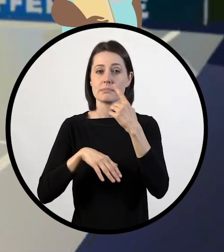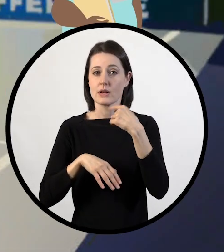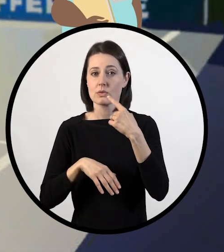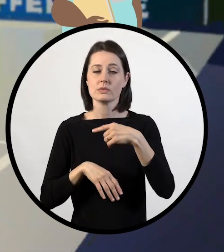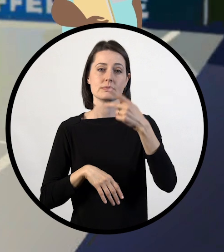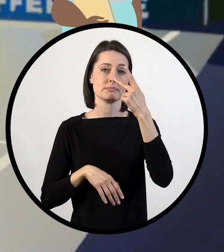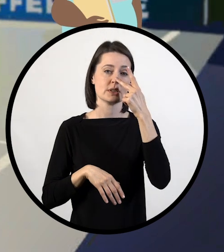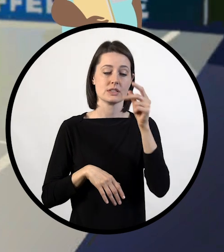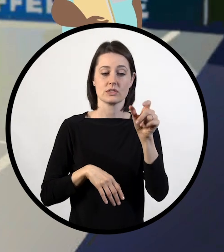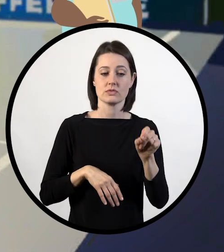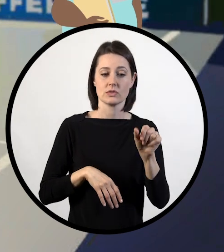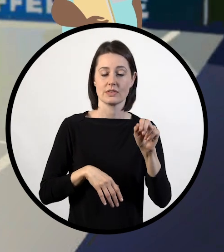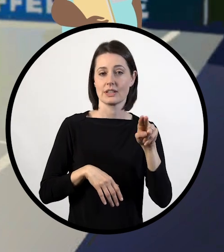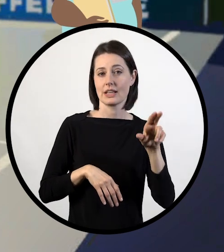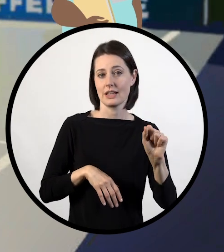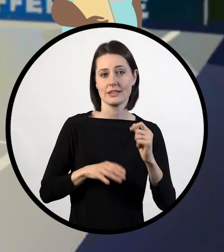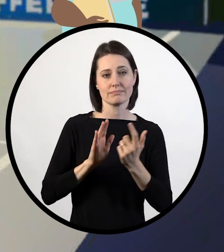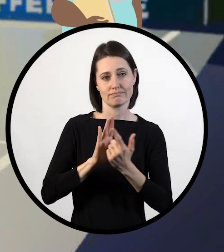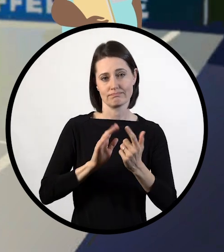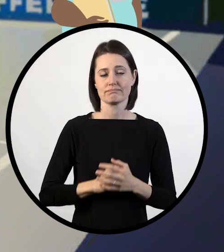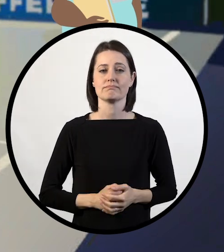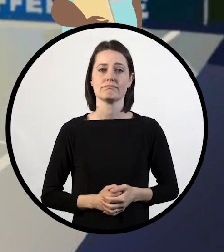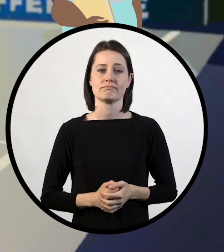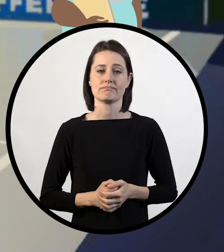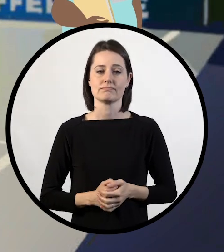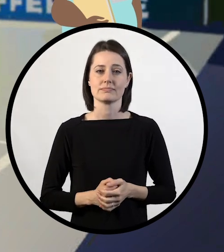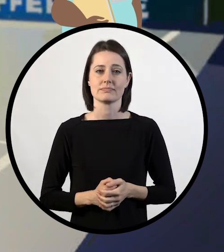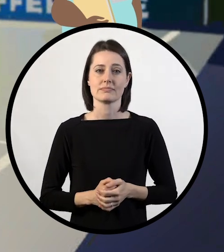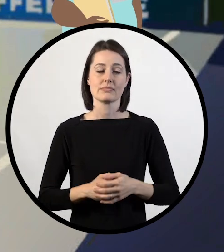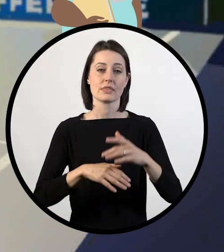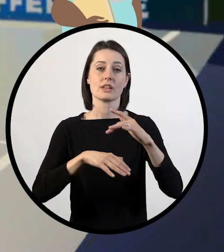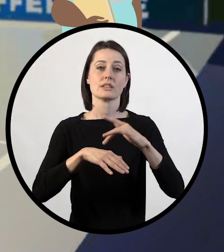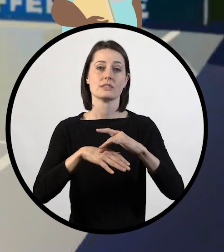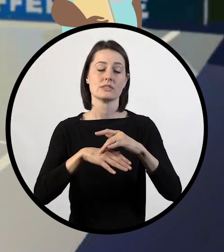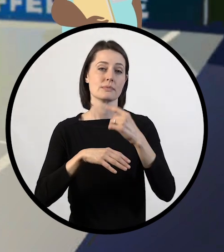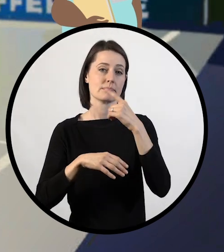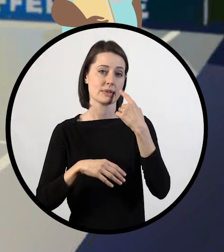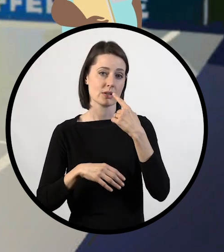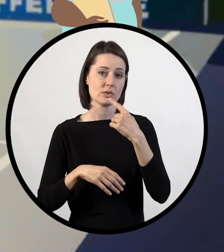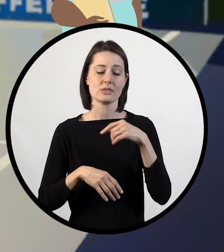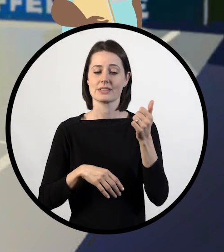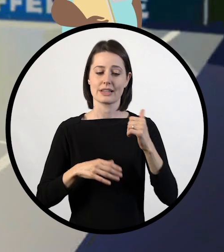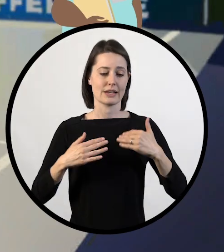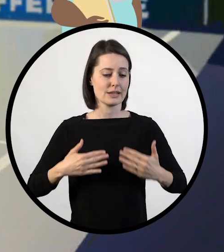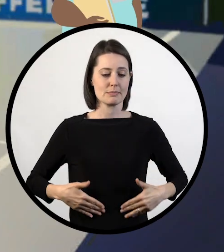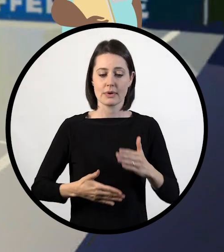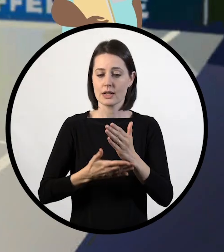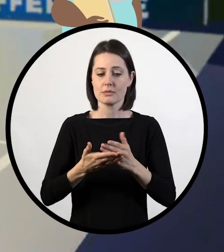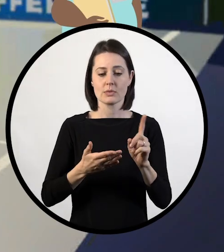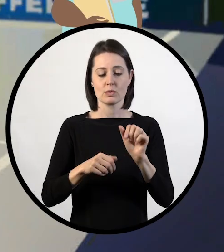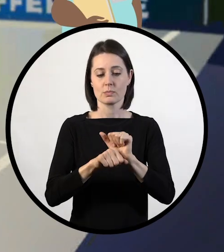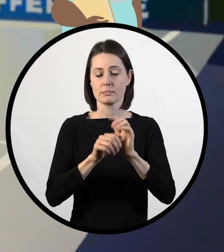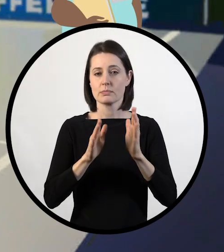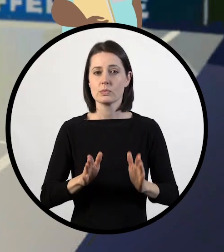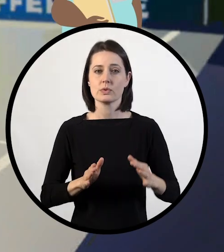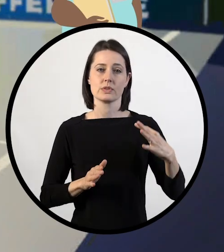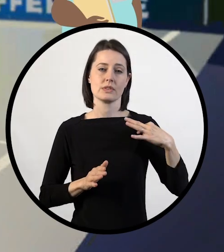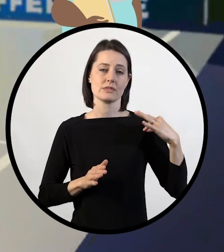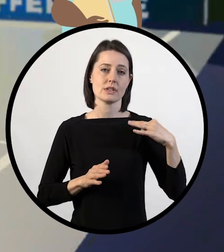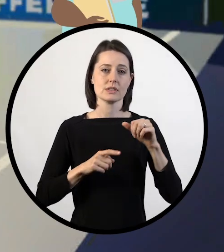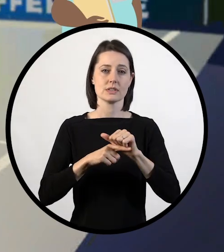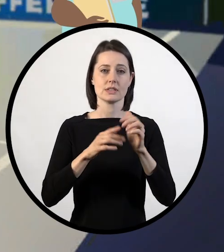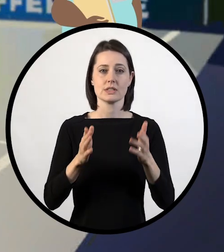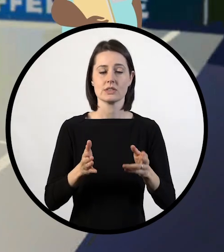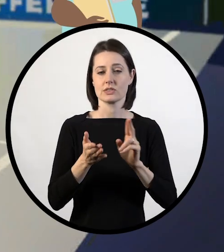or anus. Contact between the mouth and any body part where the employee, volunteer, intern, or